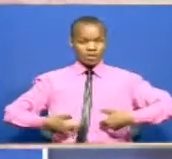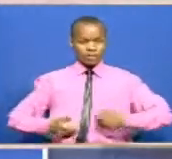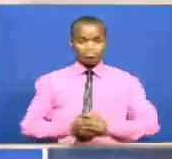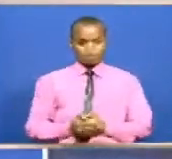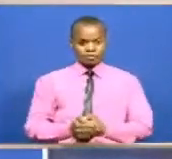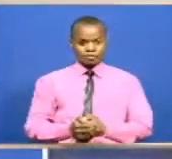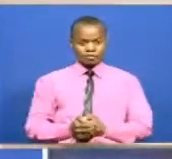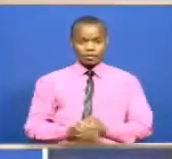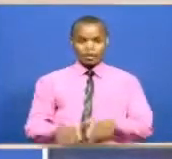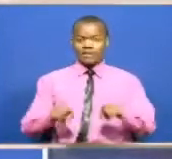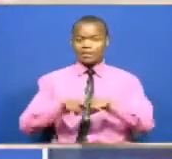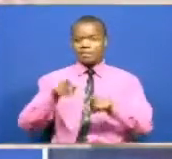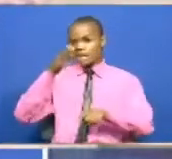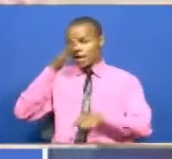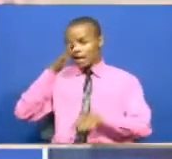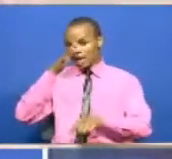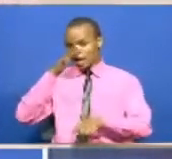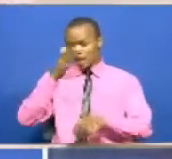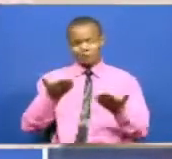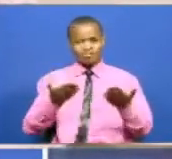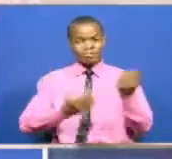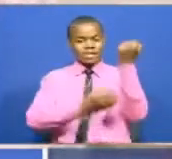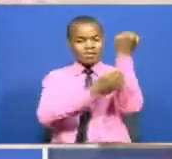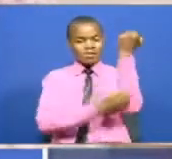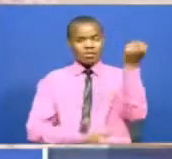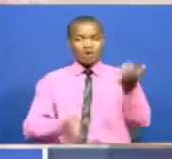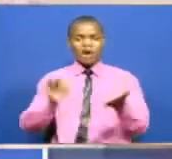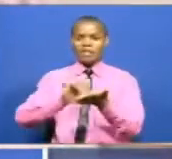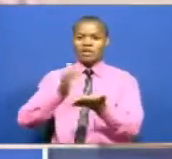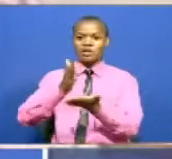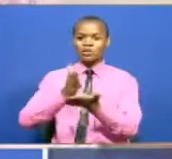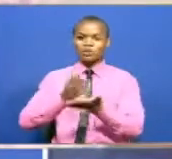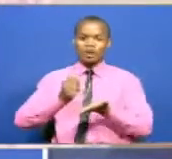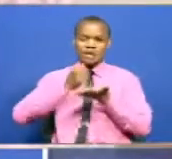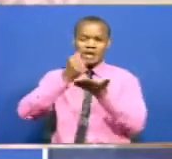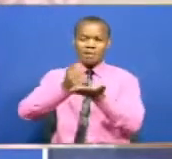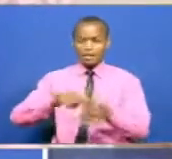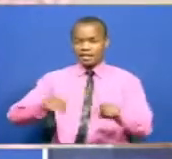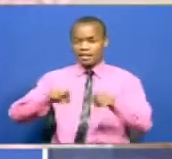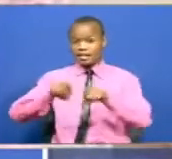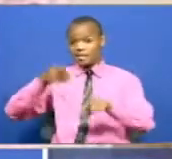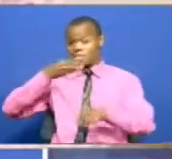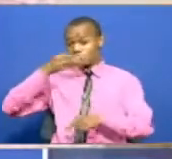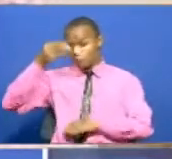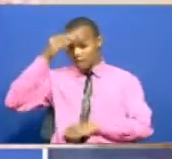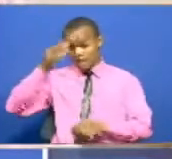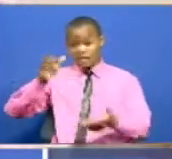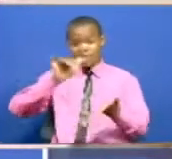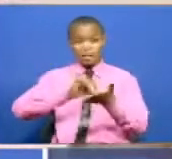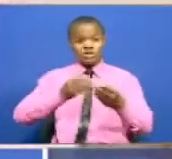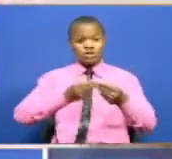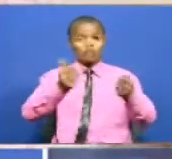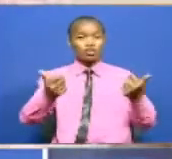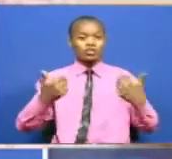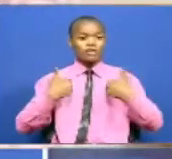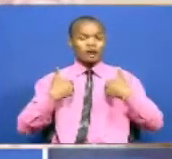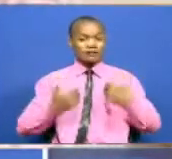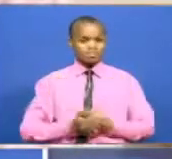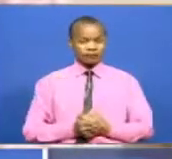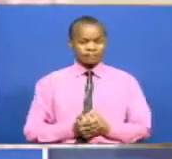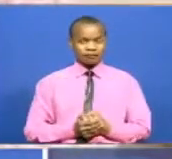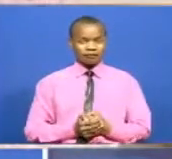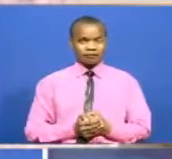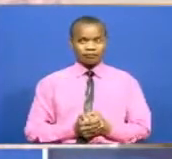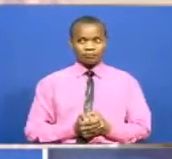kudanganya maskini, ati anawasaidia, pretending that he's offering solution to very complex issues